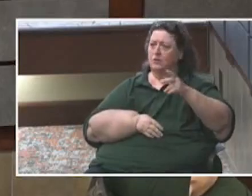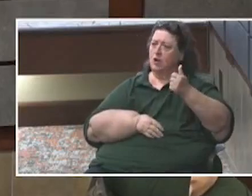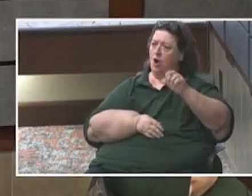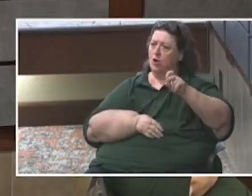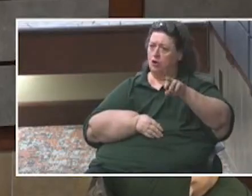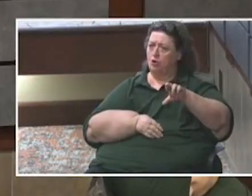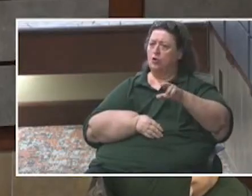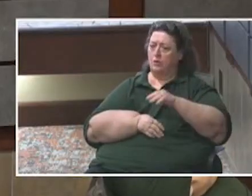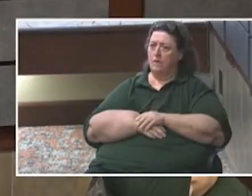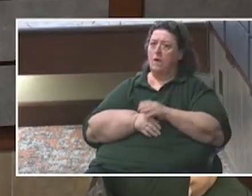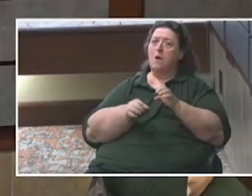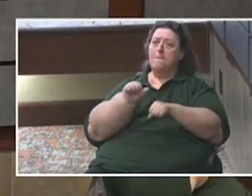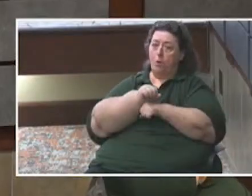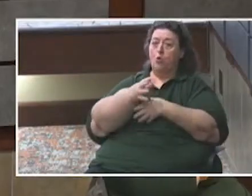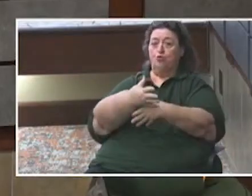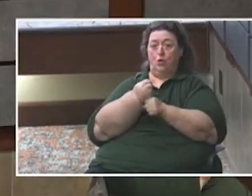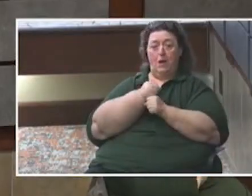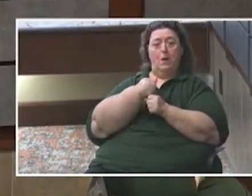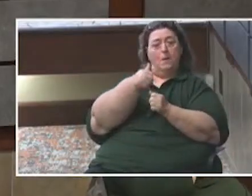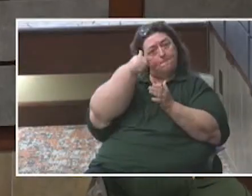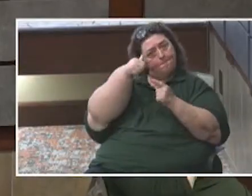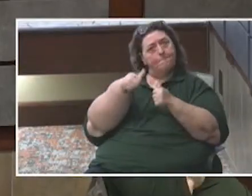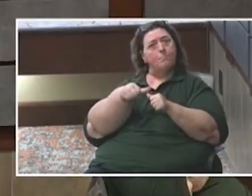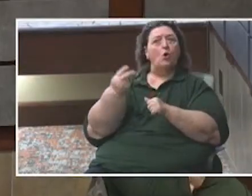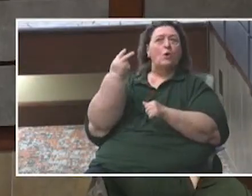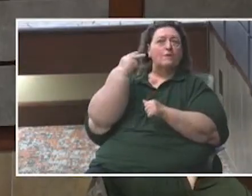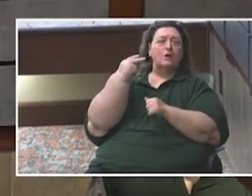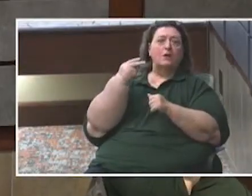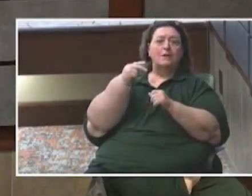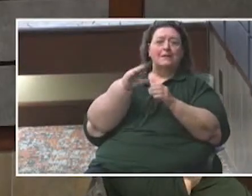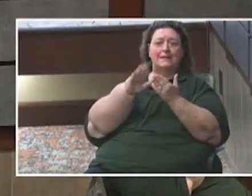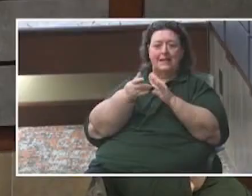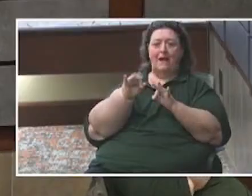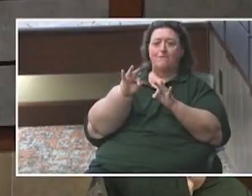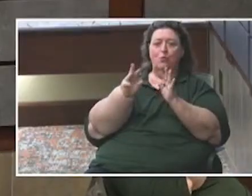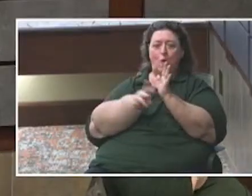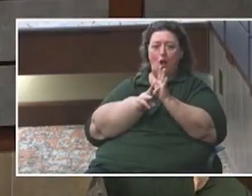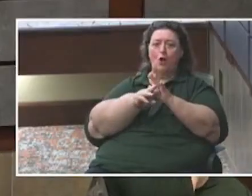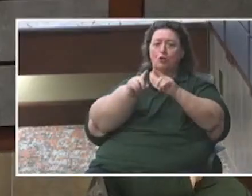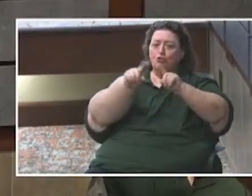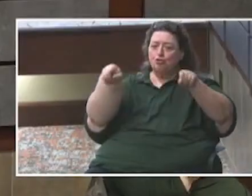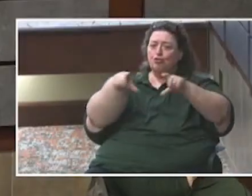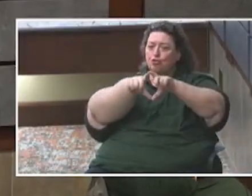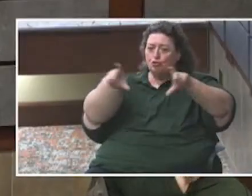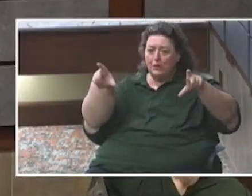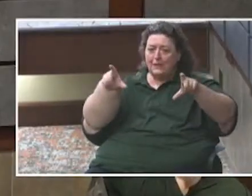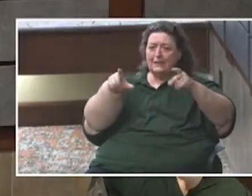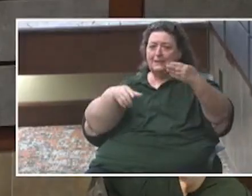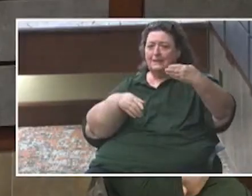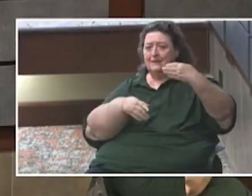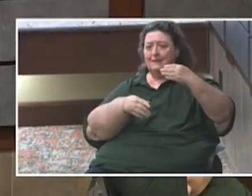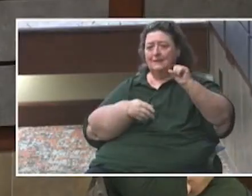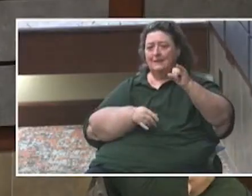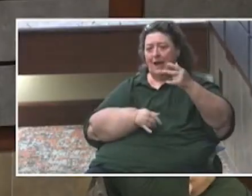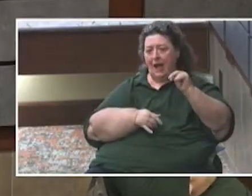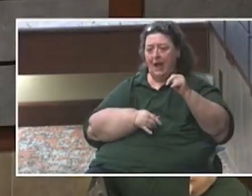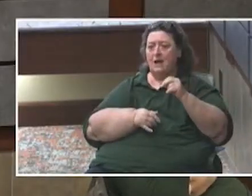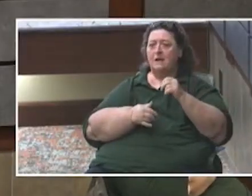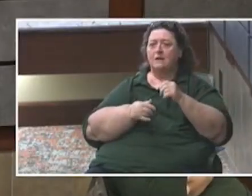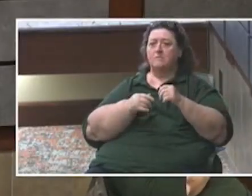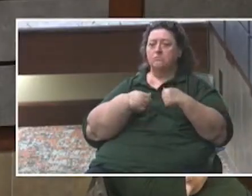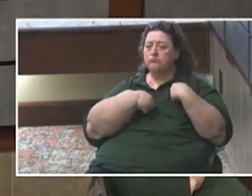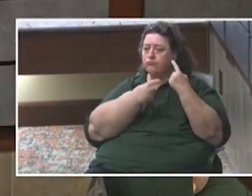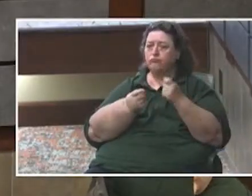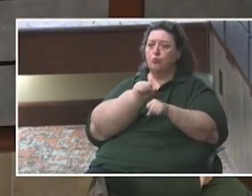Tripper. Employees received commemorative City of Waco street signs with emblems to recognize each 5-year increment of their tenure with the city. This year,